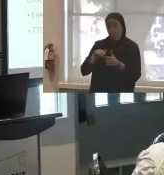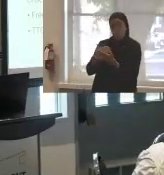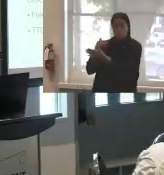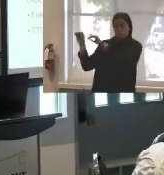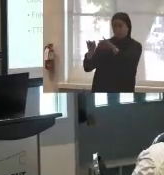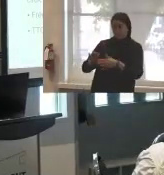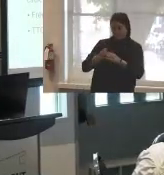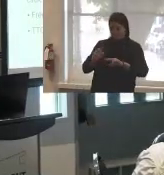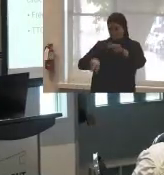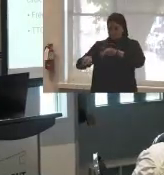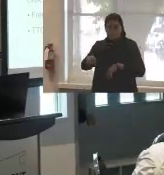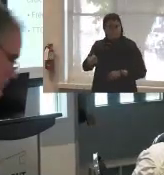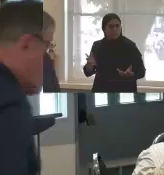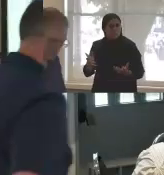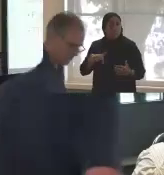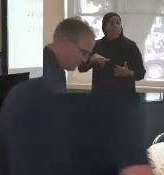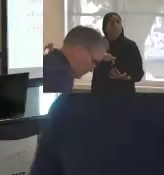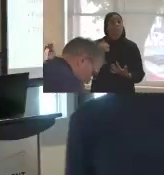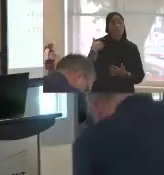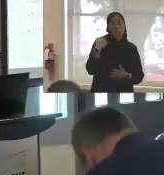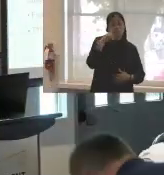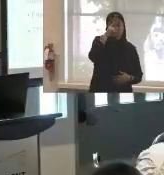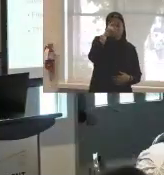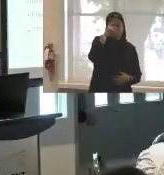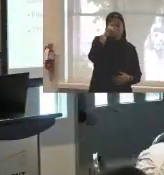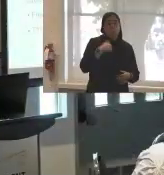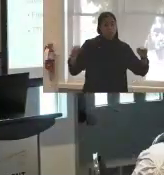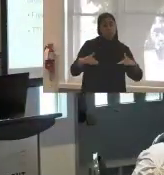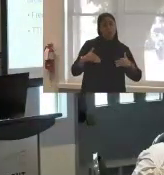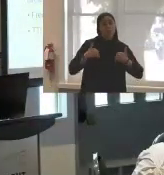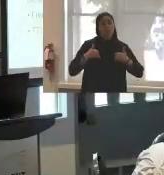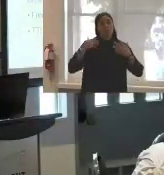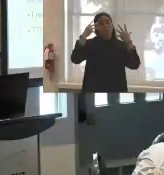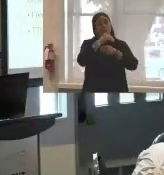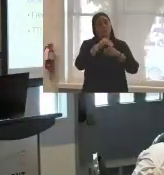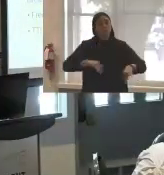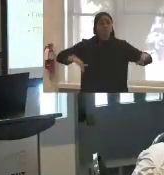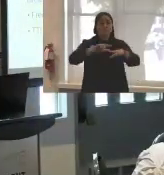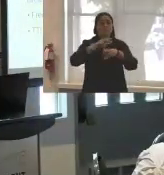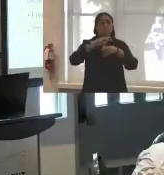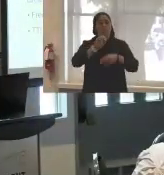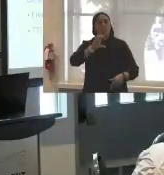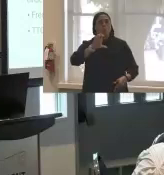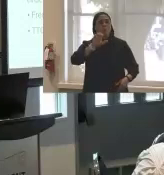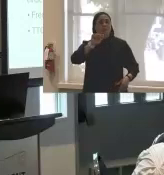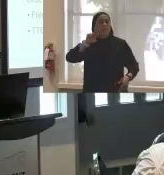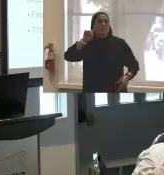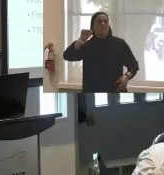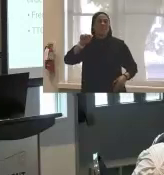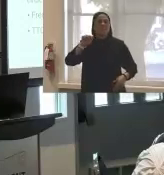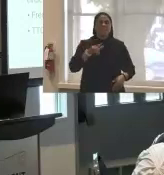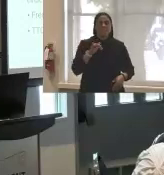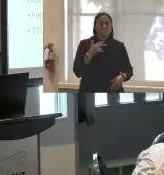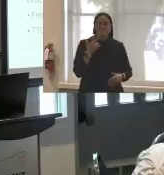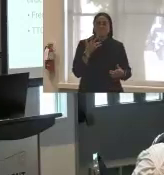community. Specifically this summer, we were able to bring our youth to a beautiful space called Little Canada, which is little miniature versions